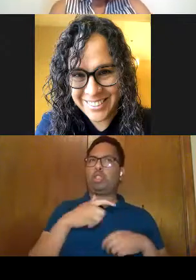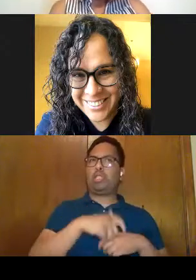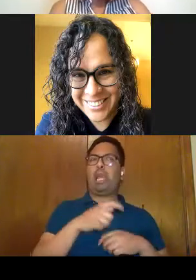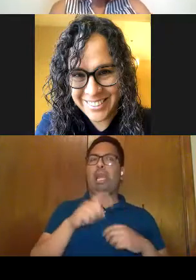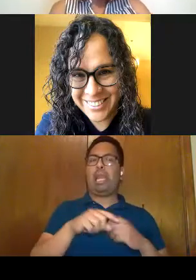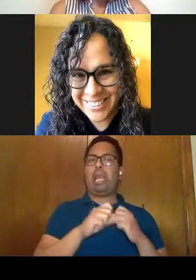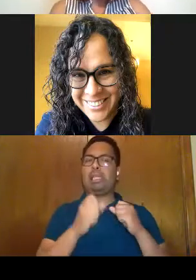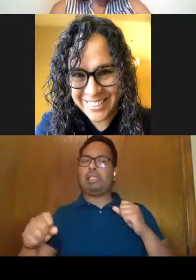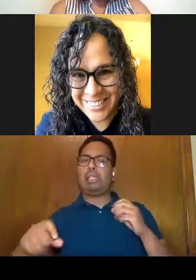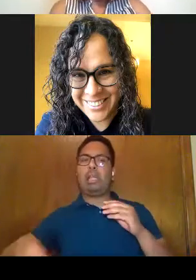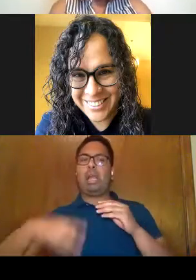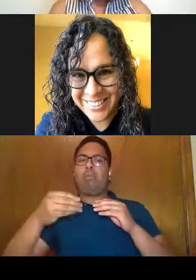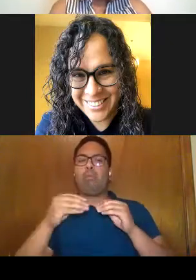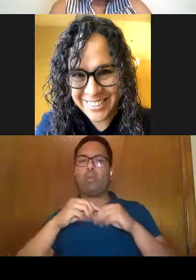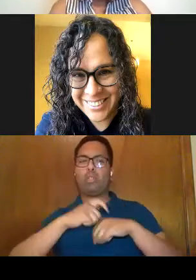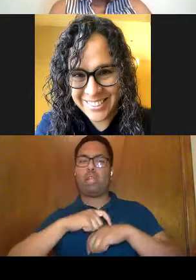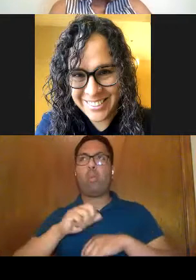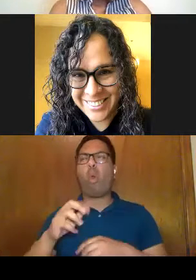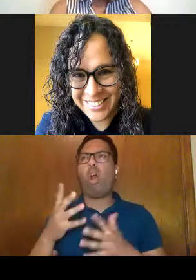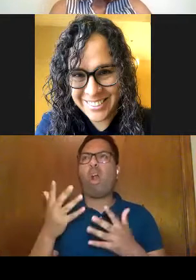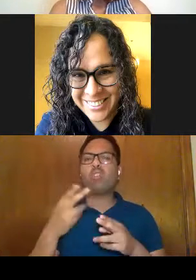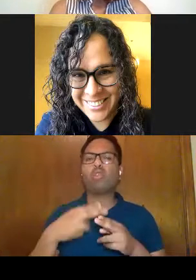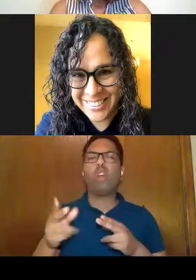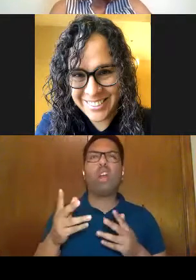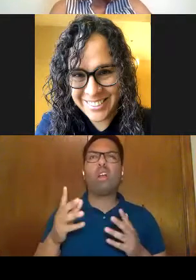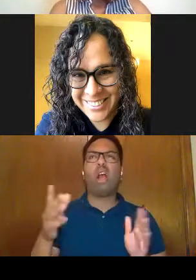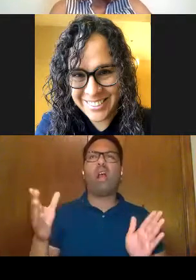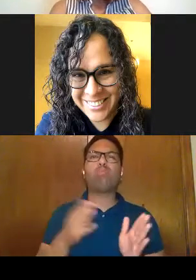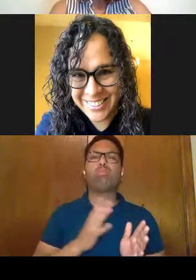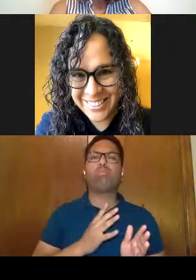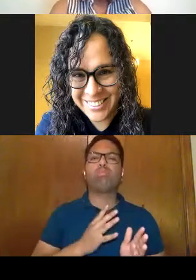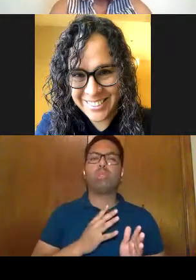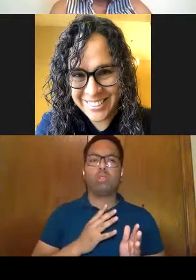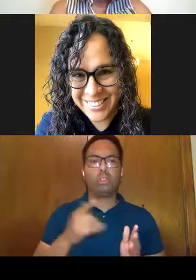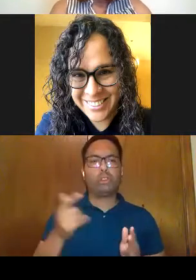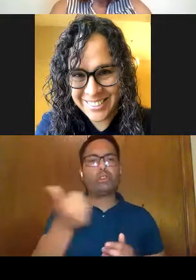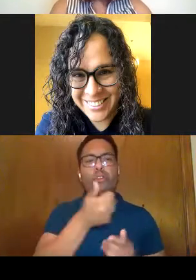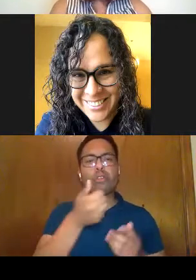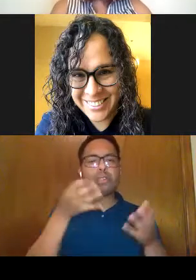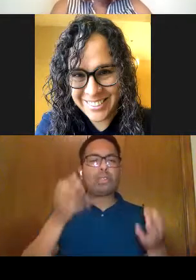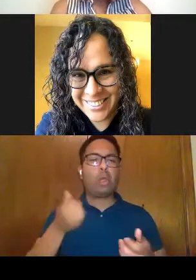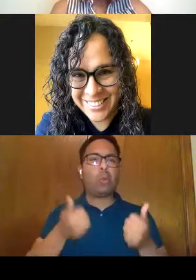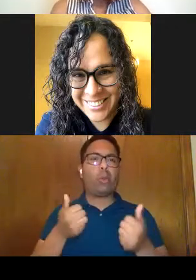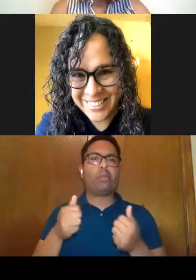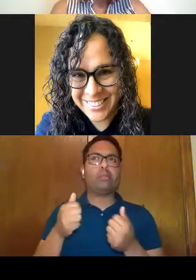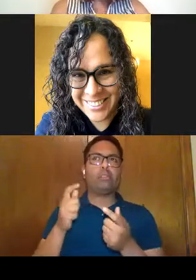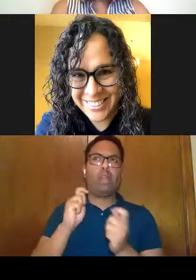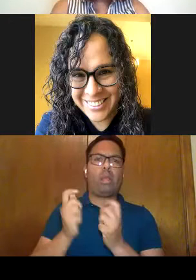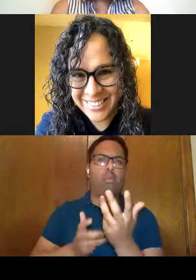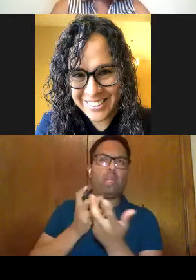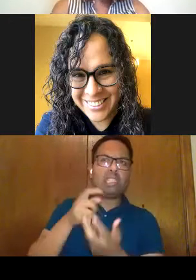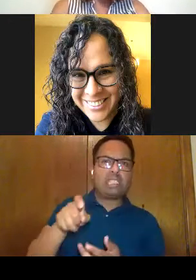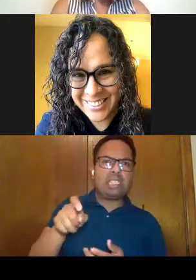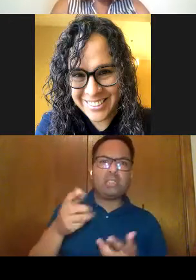you need a shorter time. You can communicate what accommodations could be made for that next visit to be